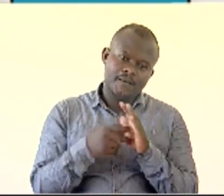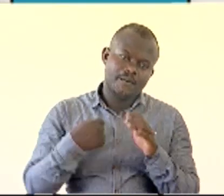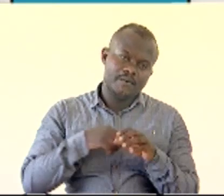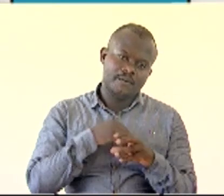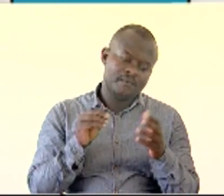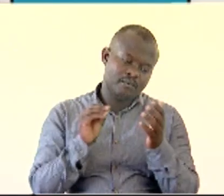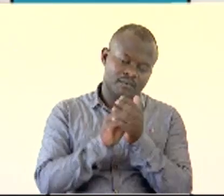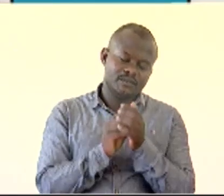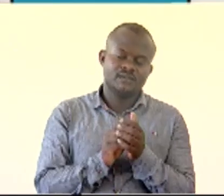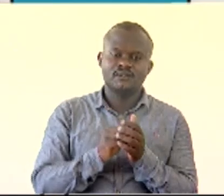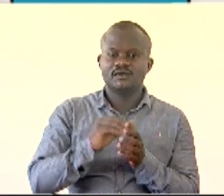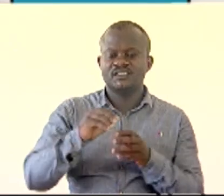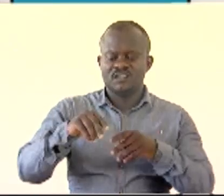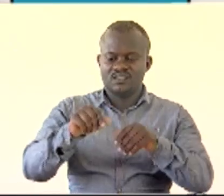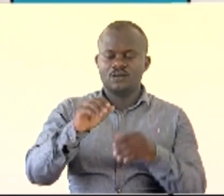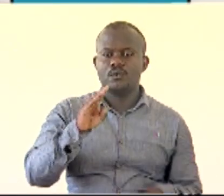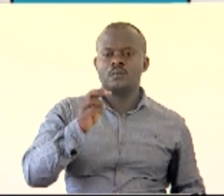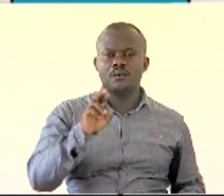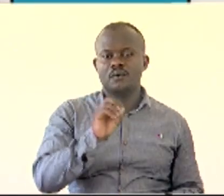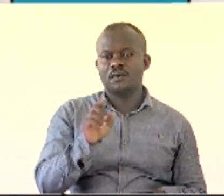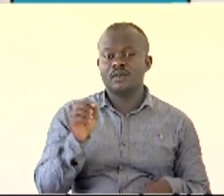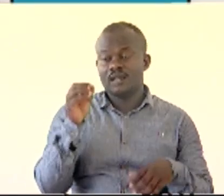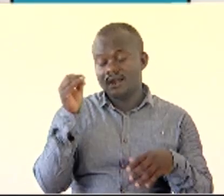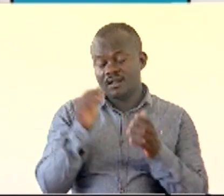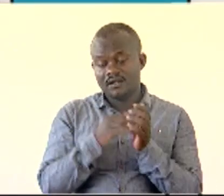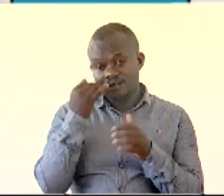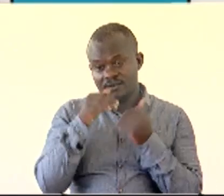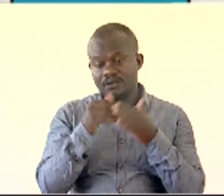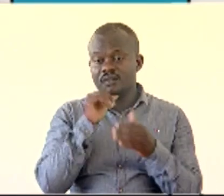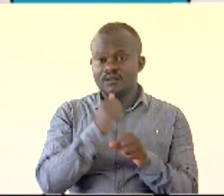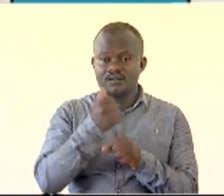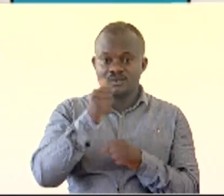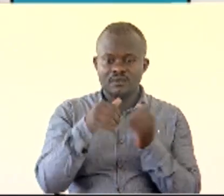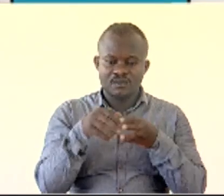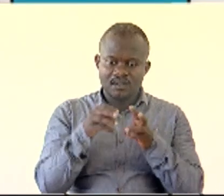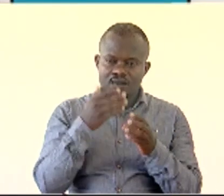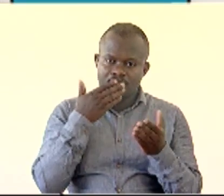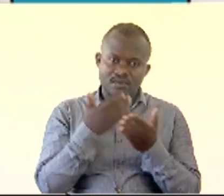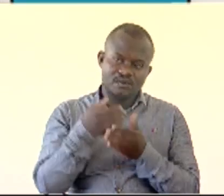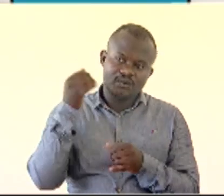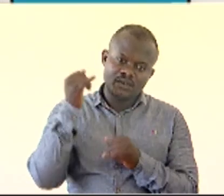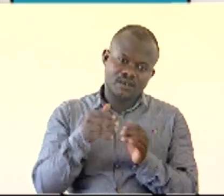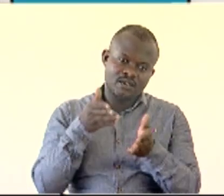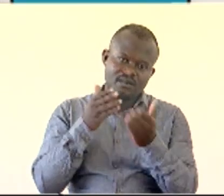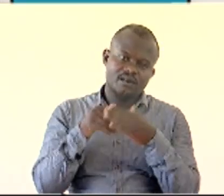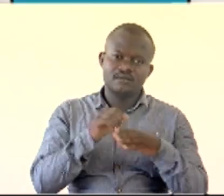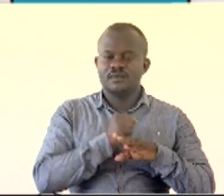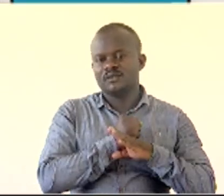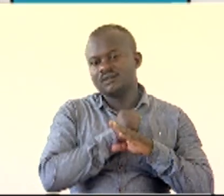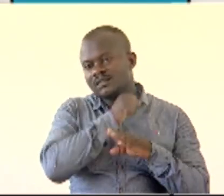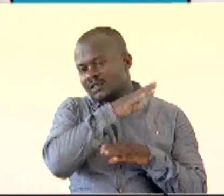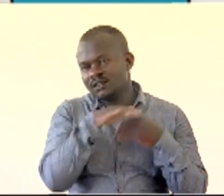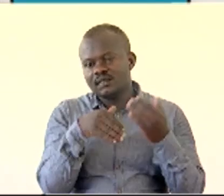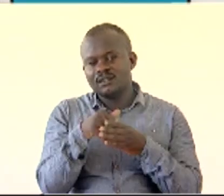putting chemicals in soil, and if we don't do this carefully, we end up contaminating